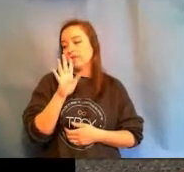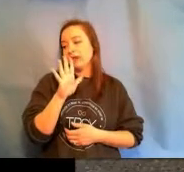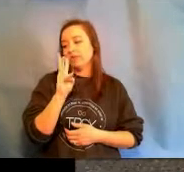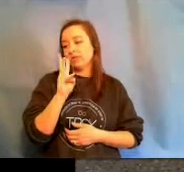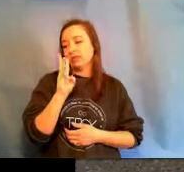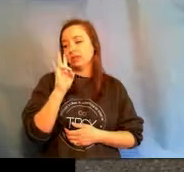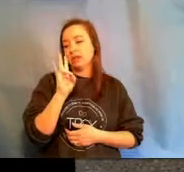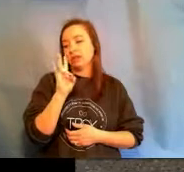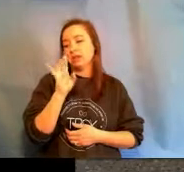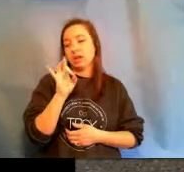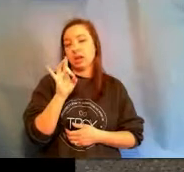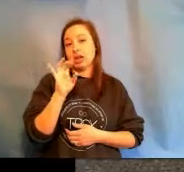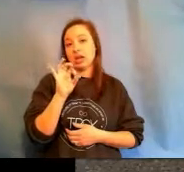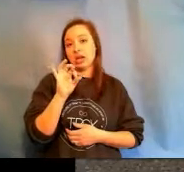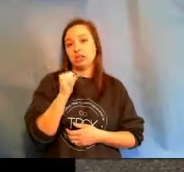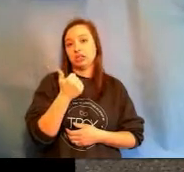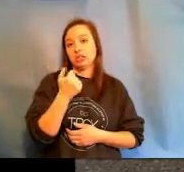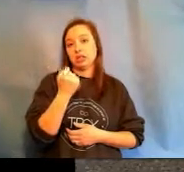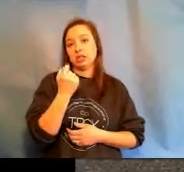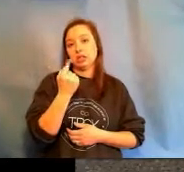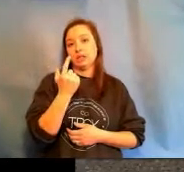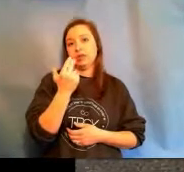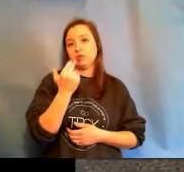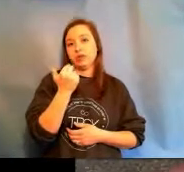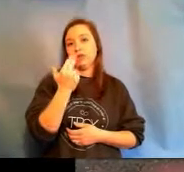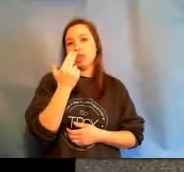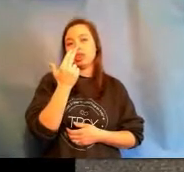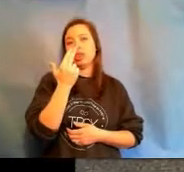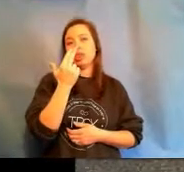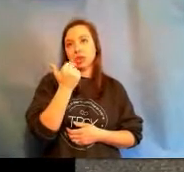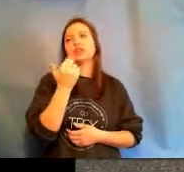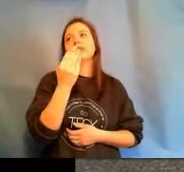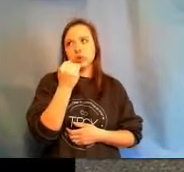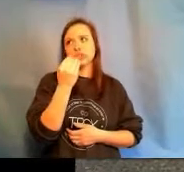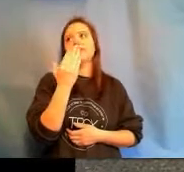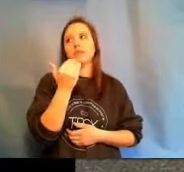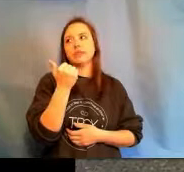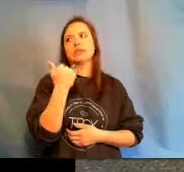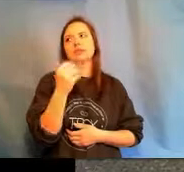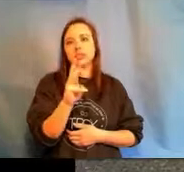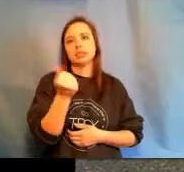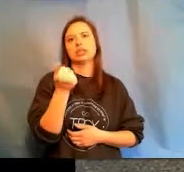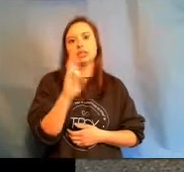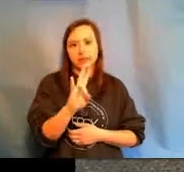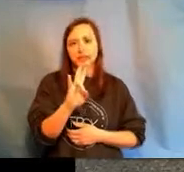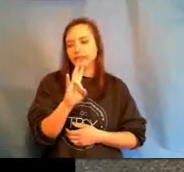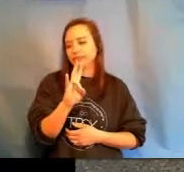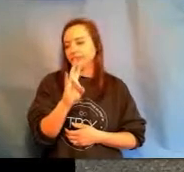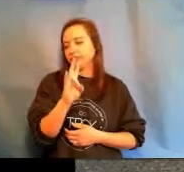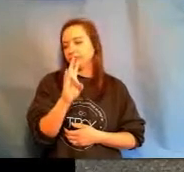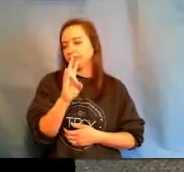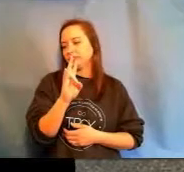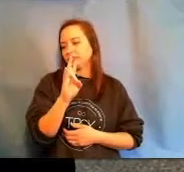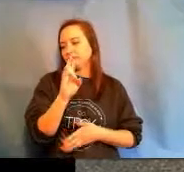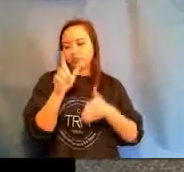4, 5, 6, 7, 8, 9, 10, 11, 12, 13, 14, 15, 16, 17.